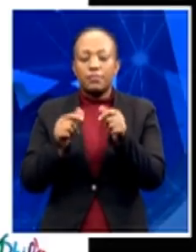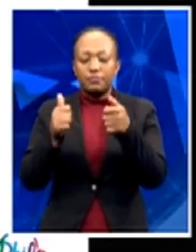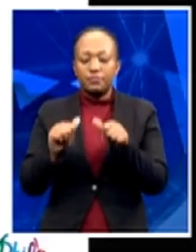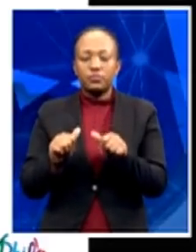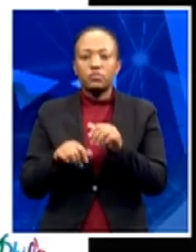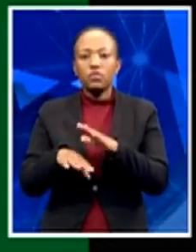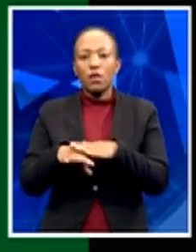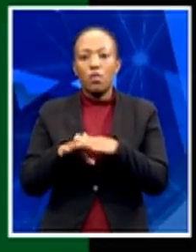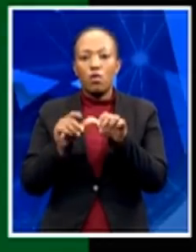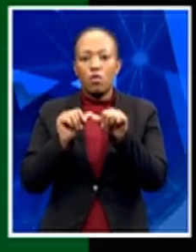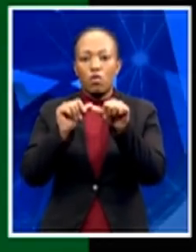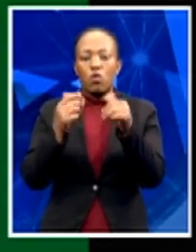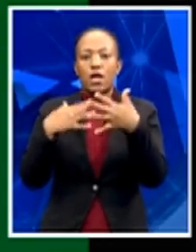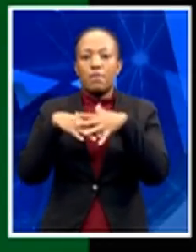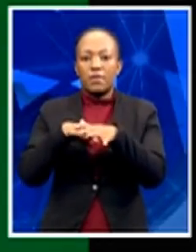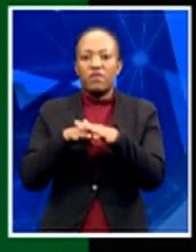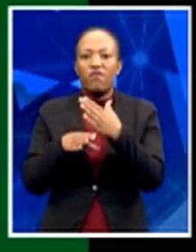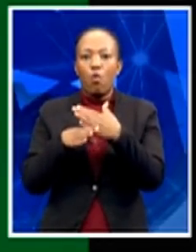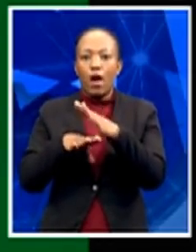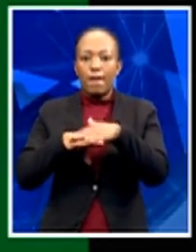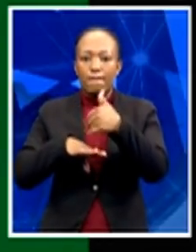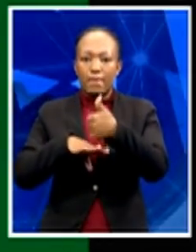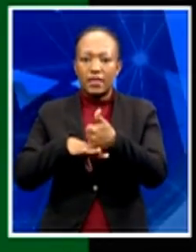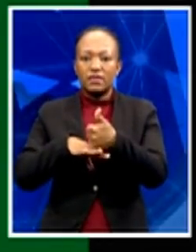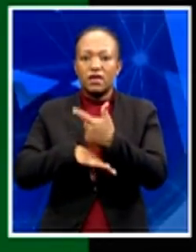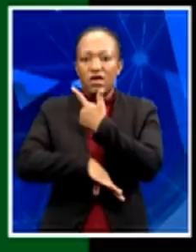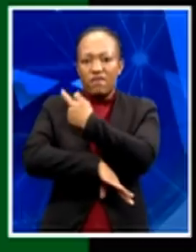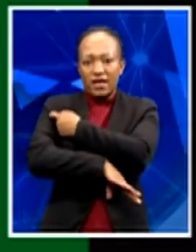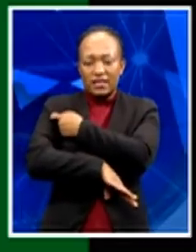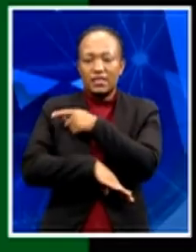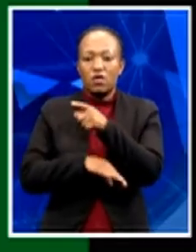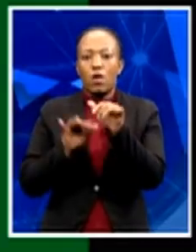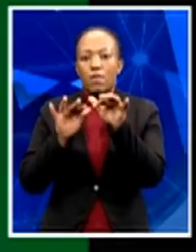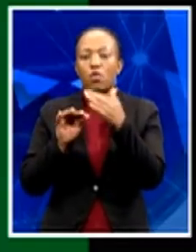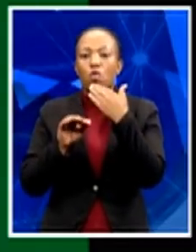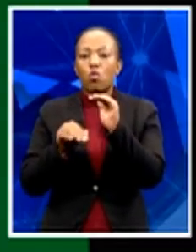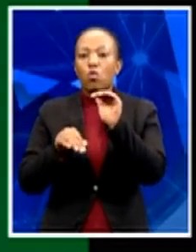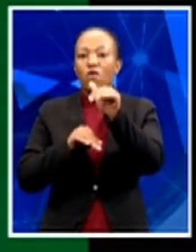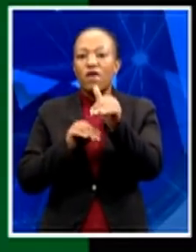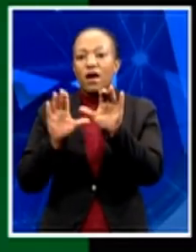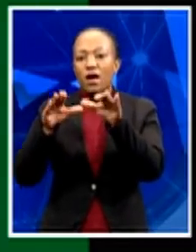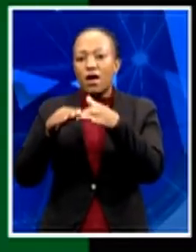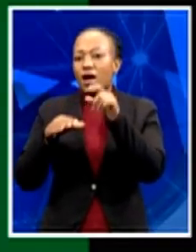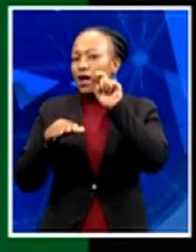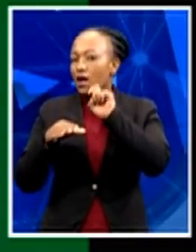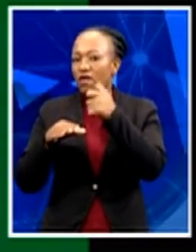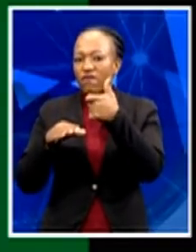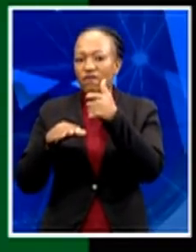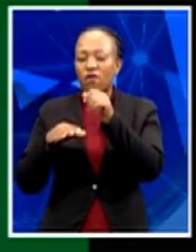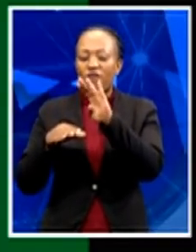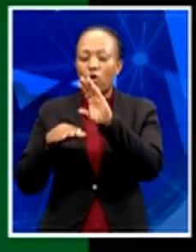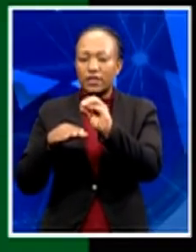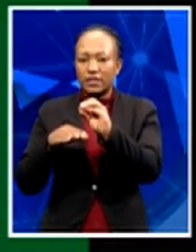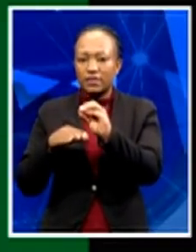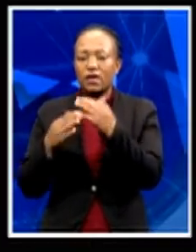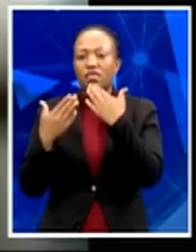work-based vaccination program for the people that are above the age of 40 years. Thank you, Honorable Chairperson and honorable